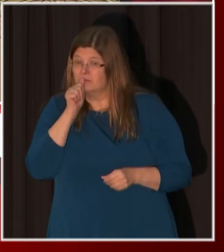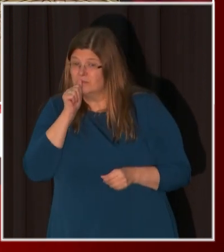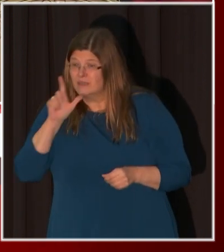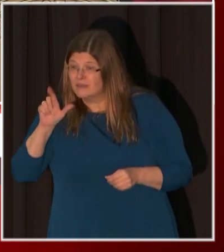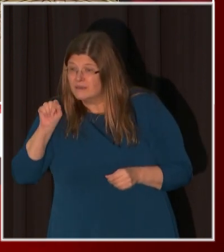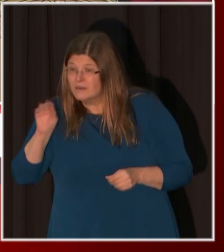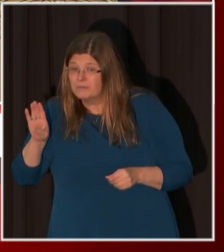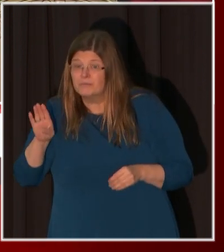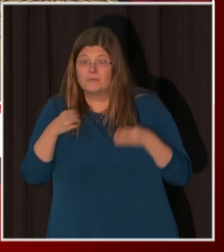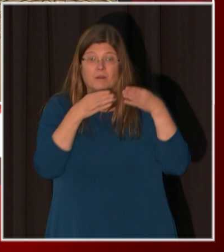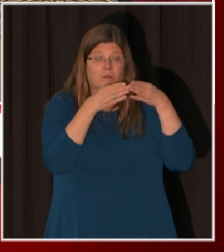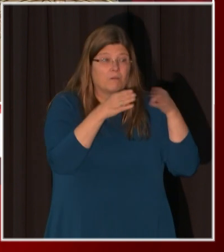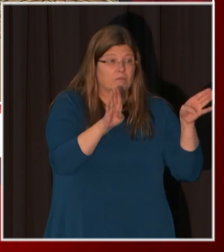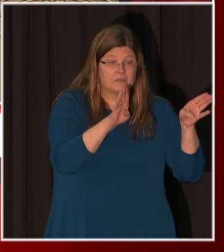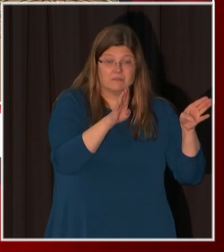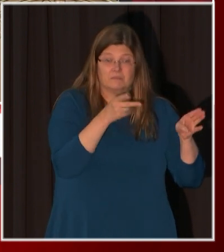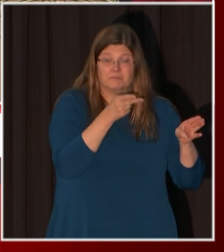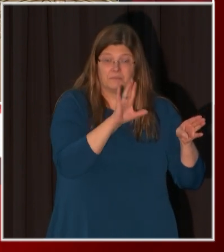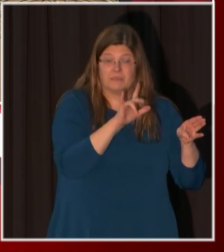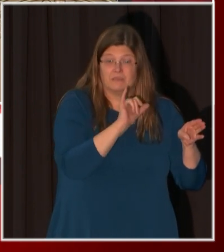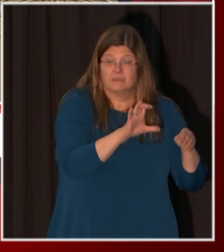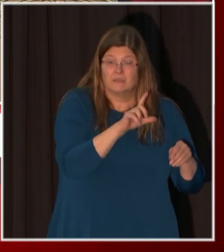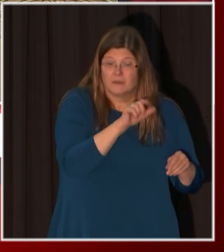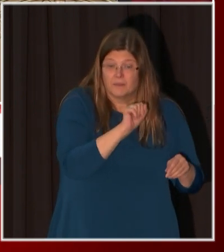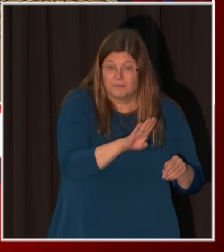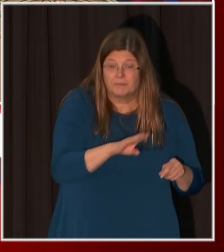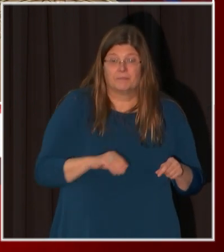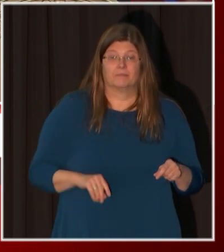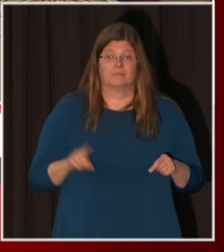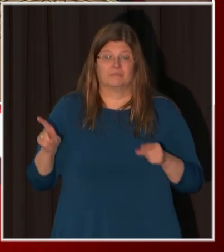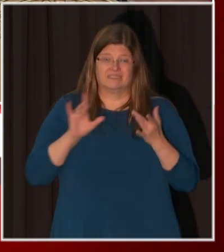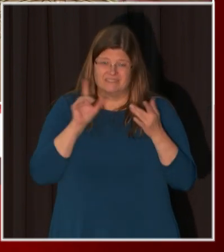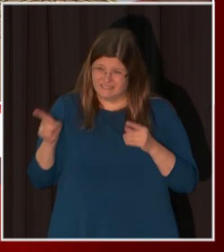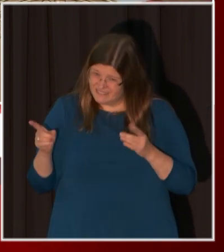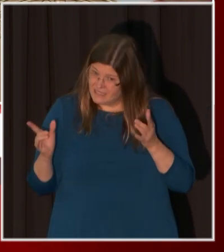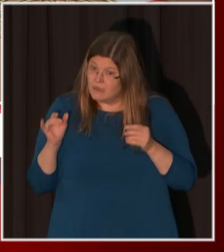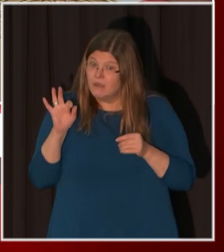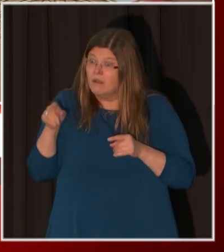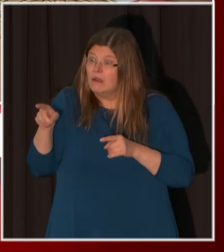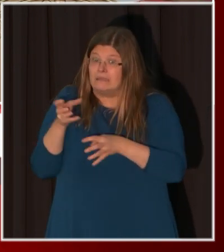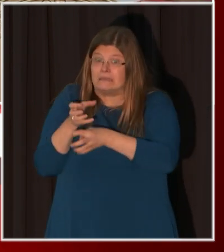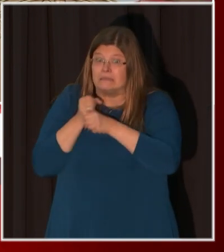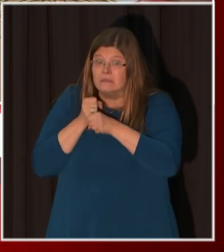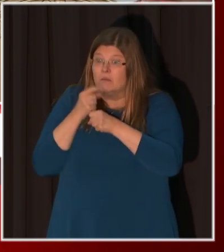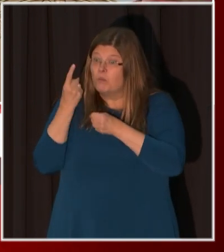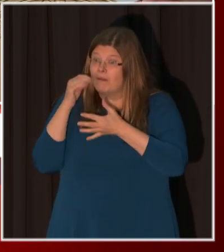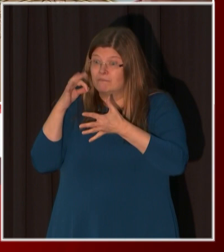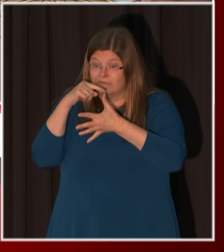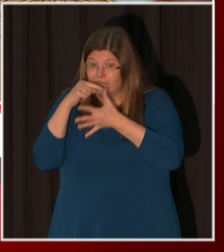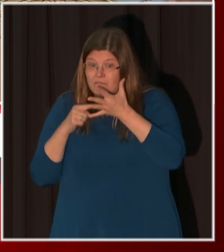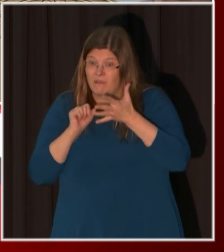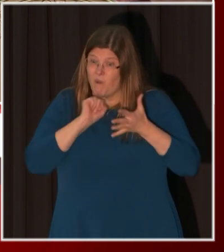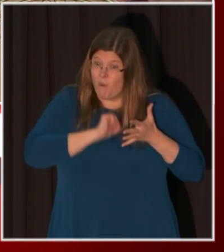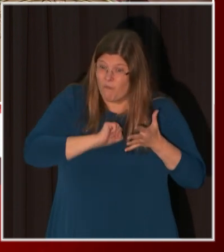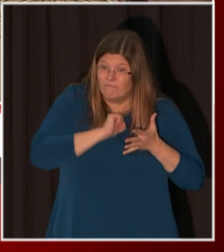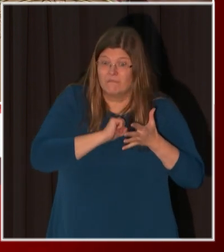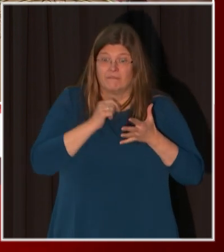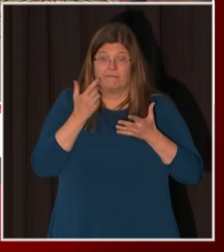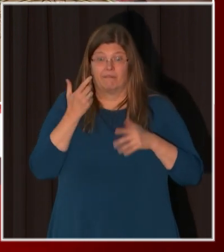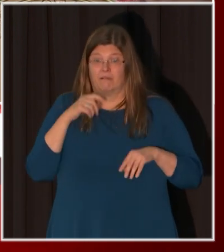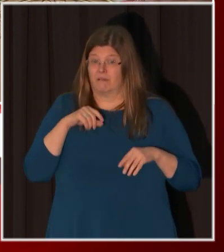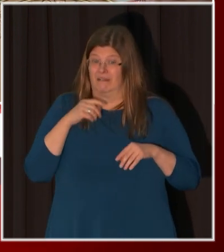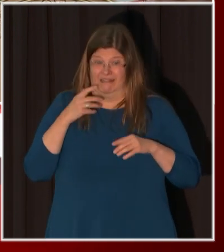asking everybody to reach out to their provider or the citywide call-in line if they fall into those groups or areas